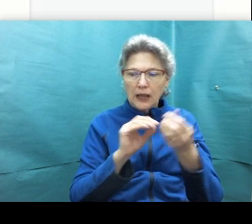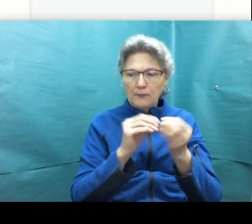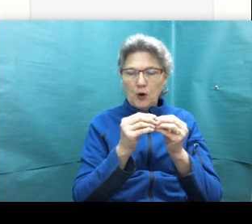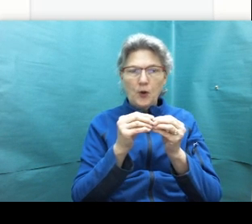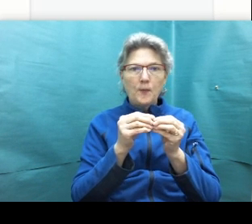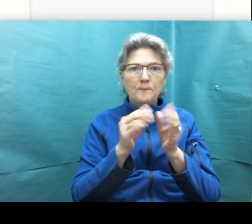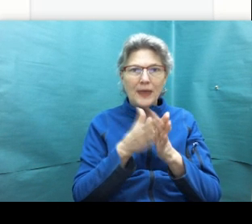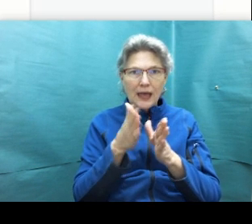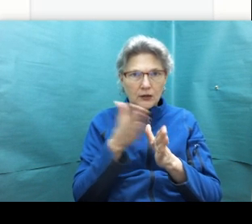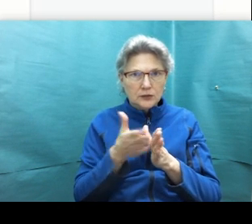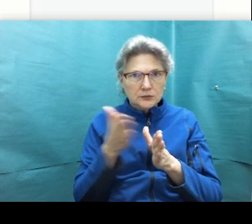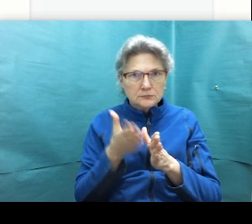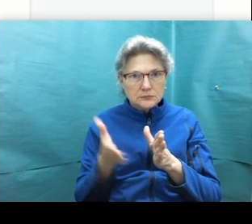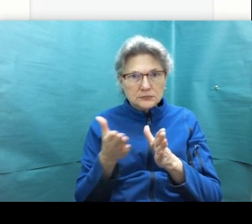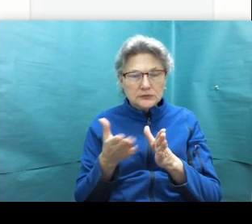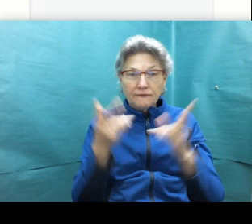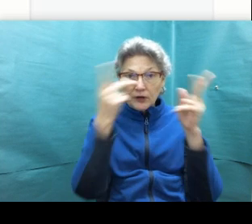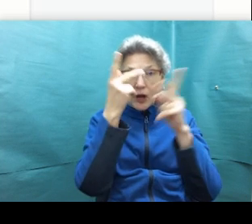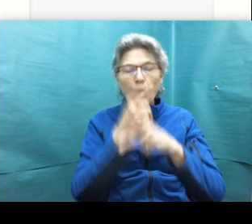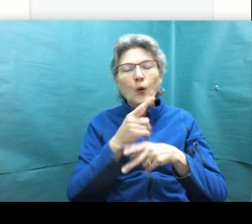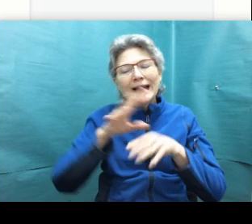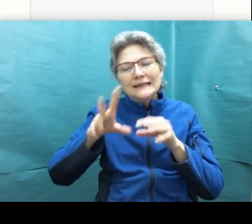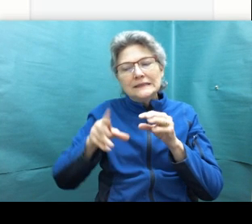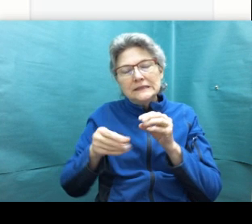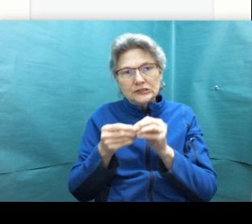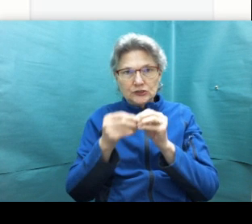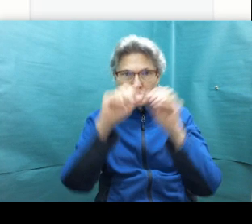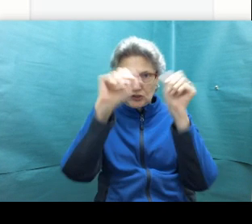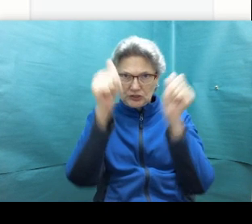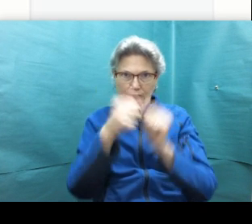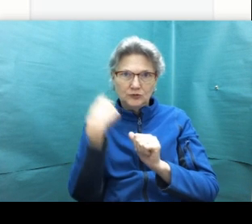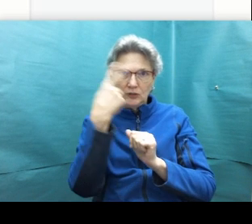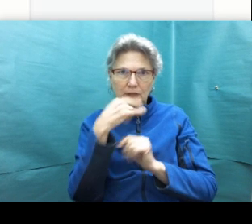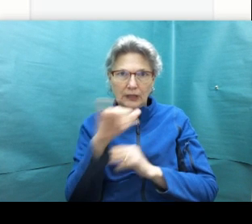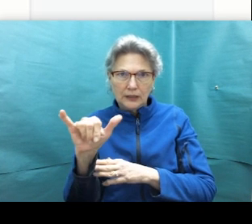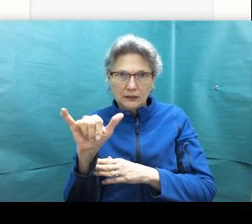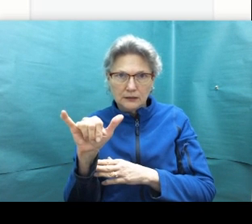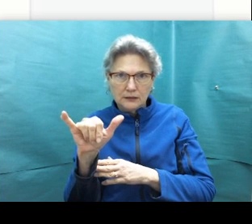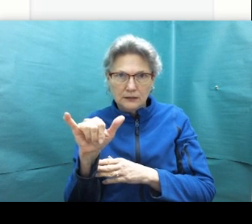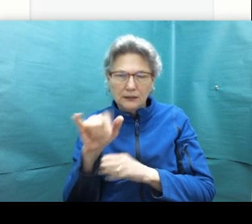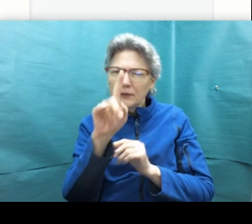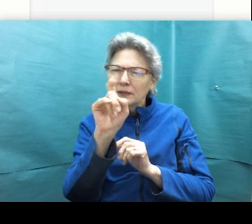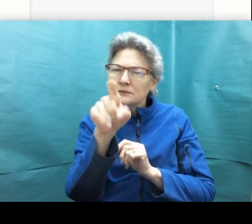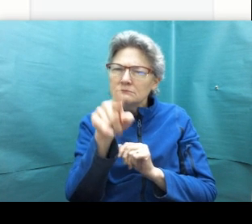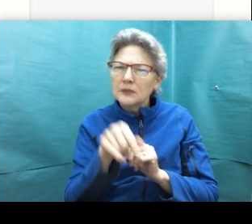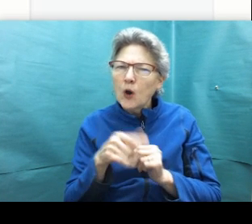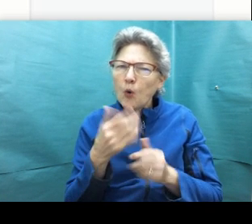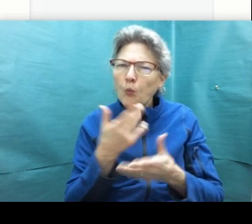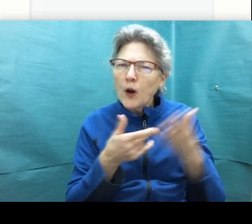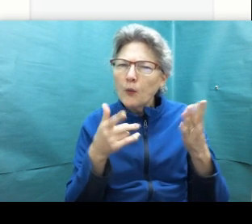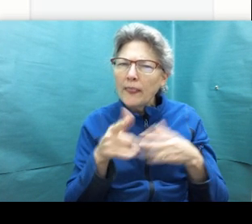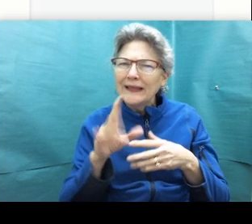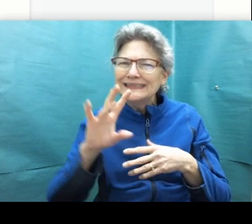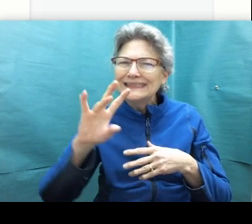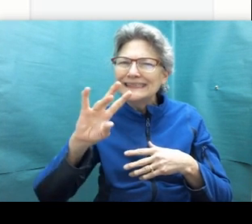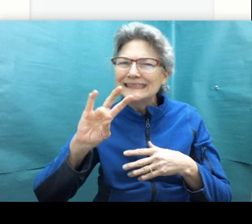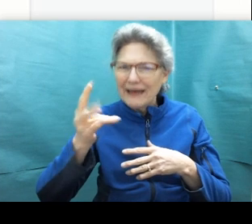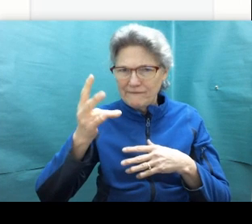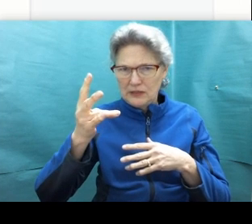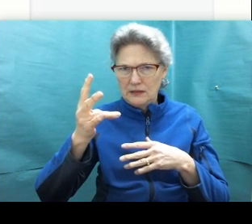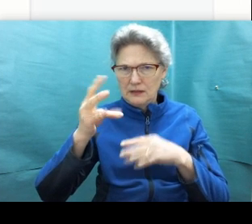figure out what additional figures would be. So let me ask you this. What would the